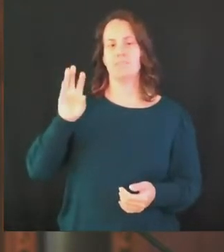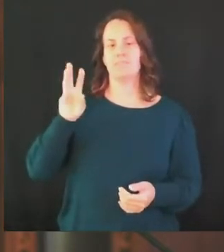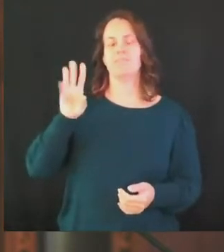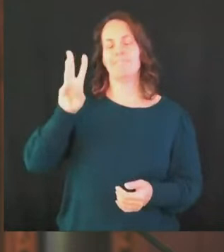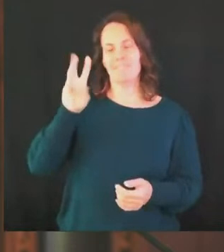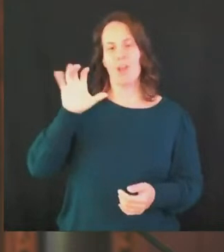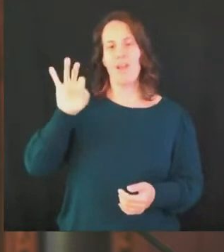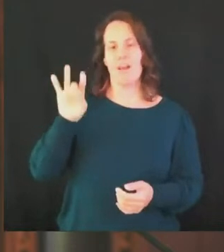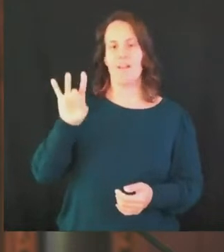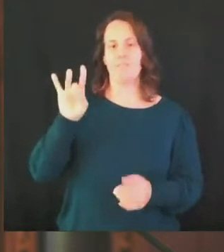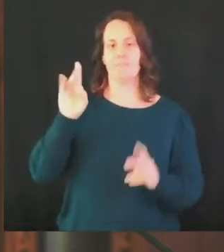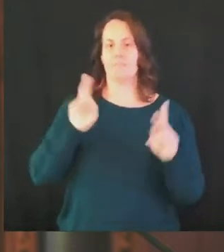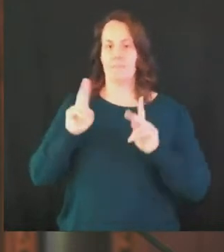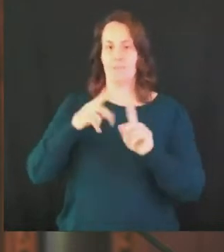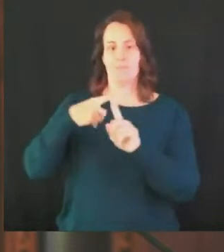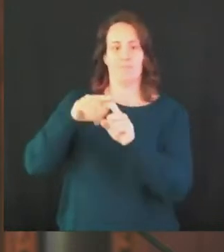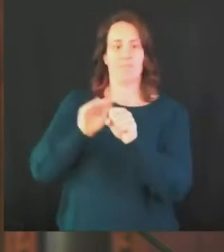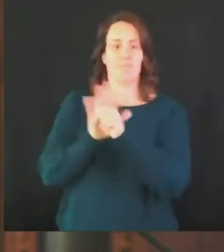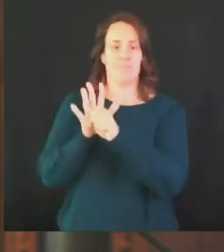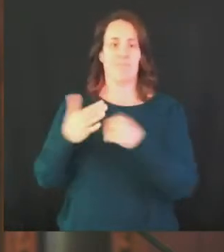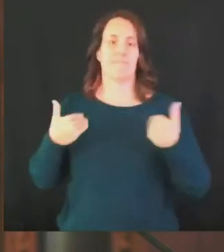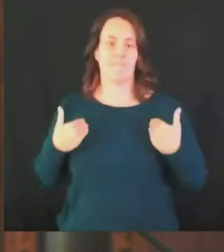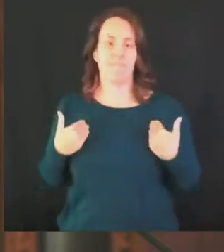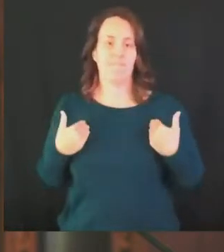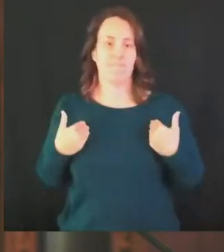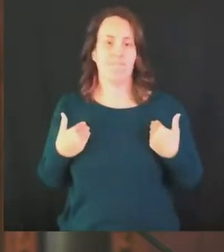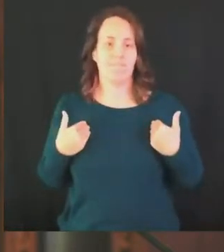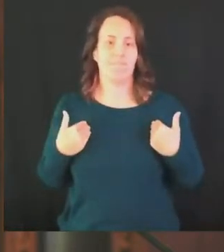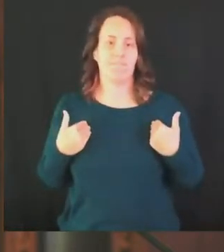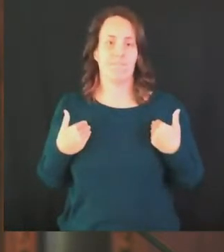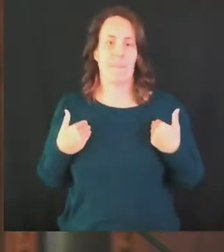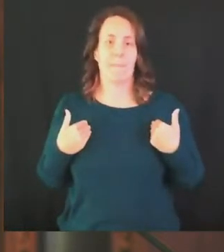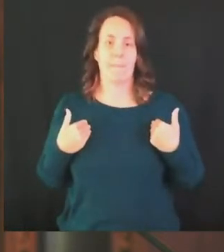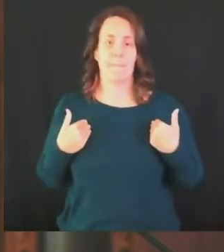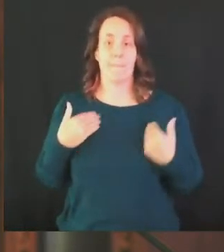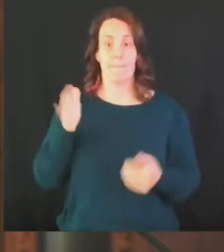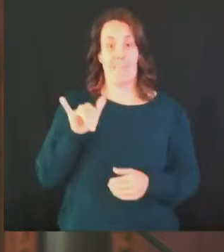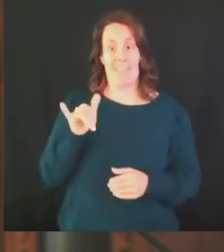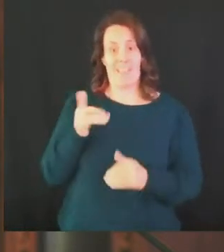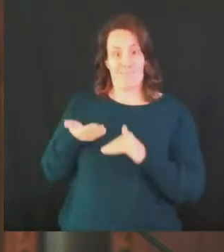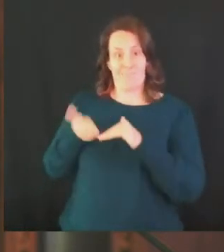2,319 positive cases over yesterday. Our total deaths have now reached